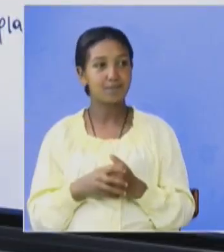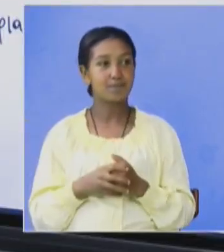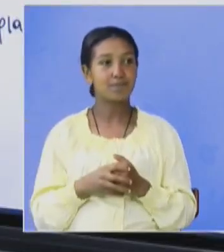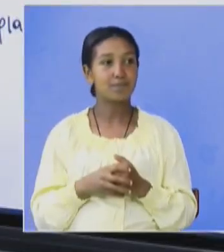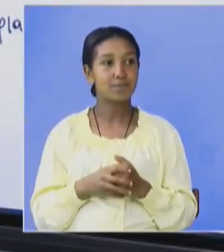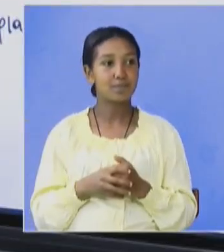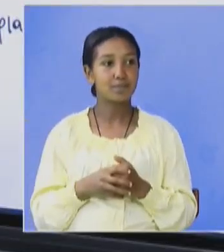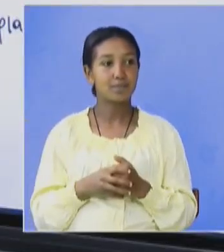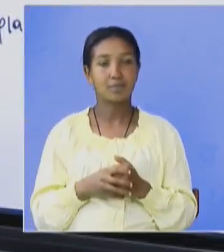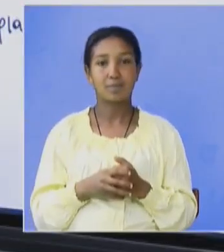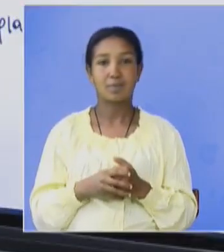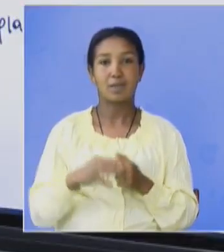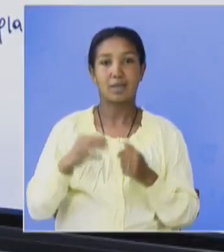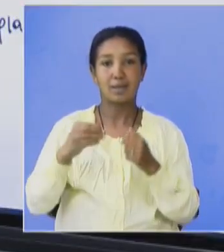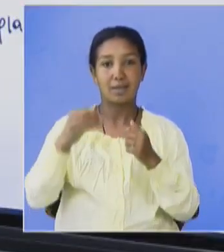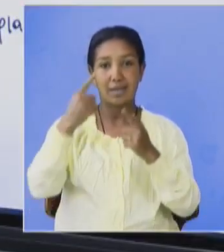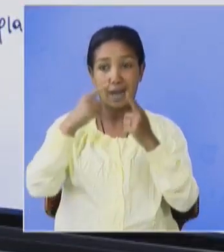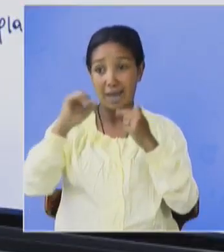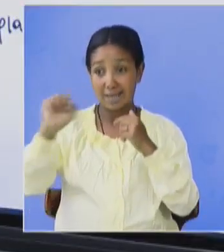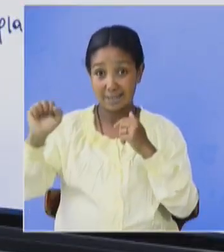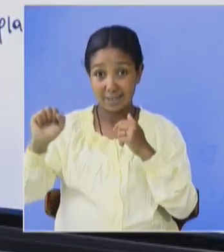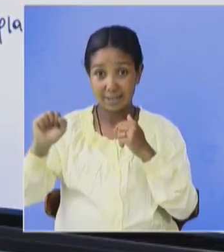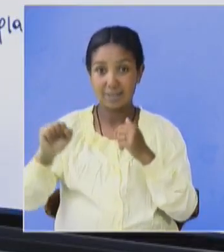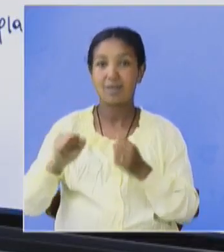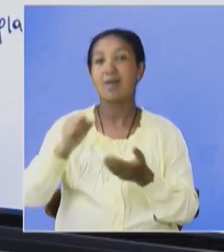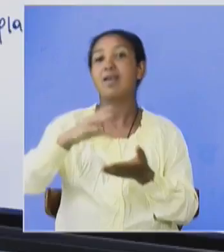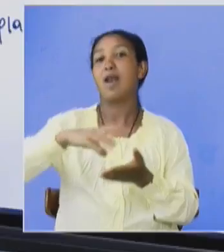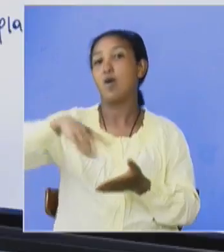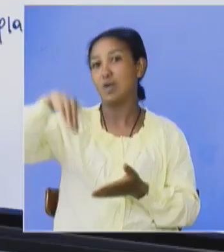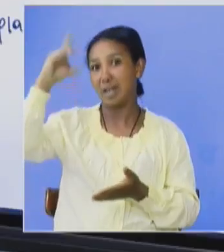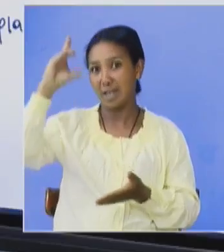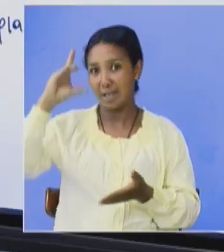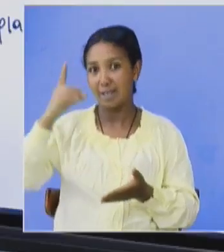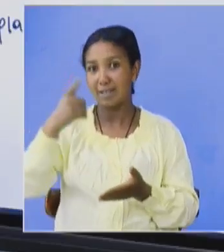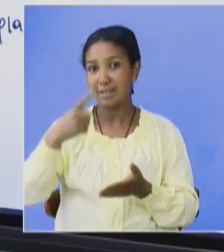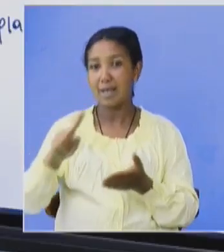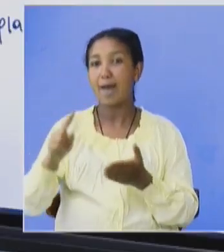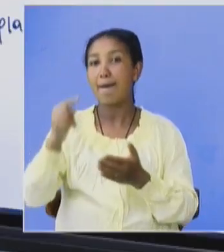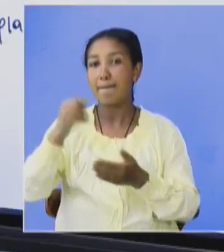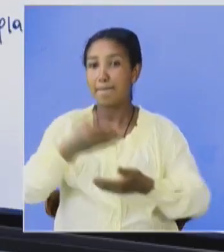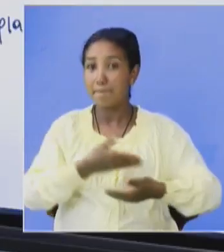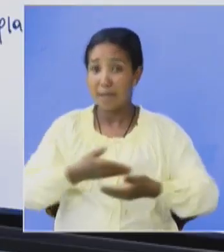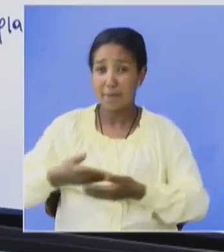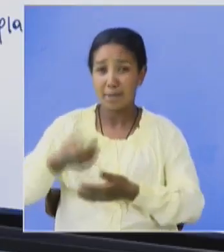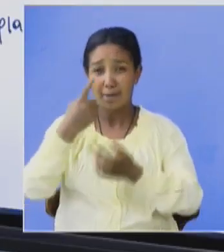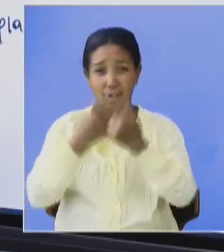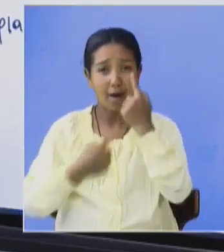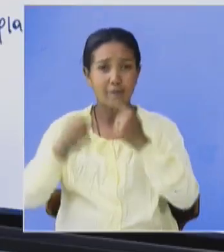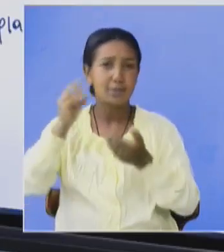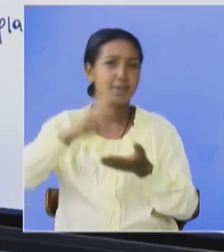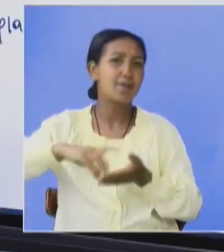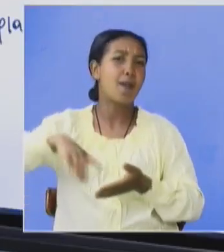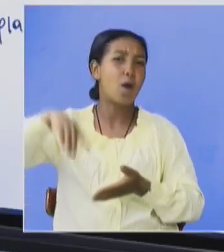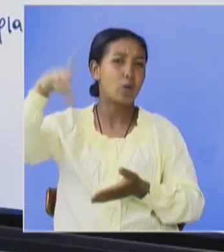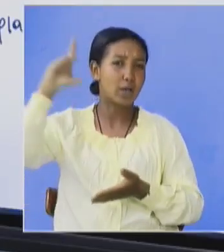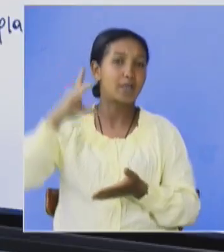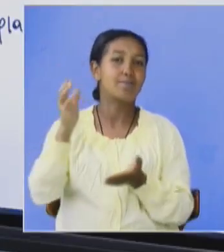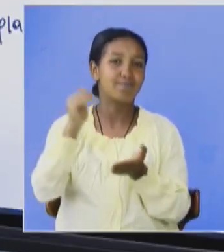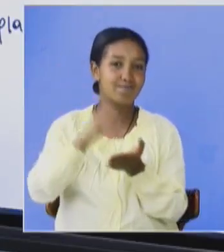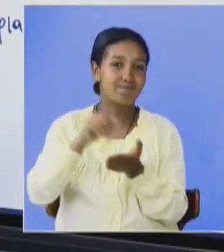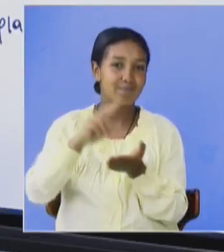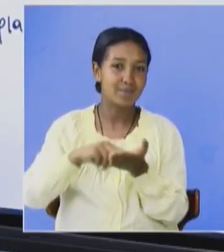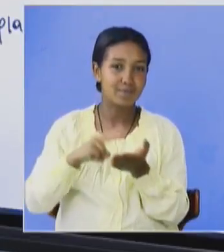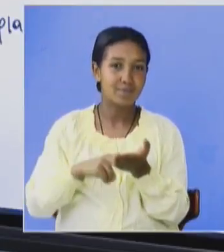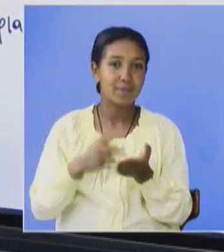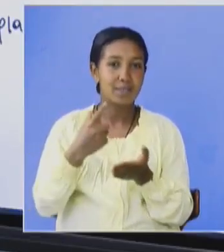The baby cries loudly. The baby cries loudly. Let me read one,